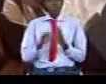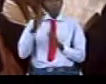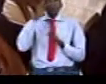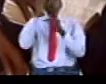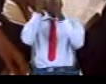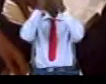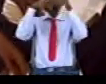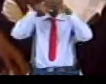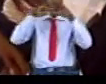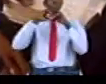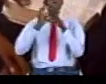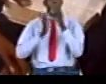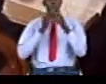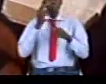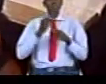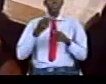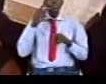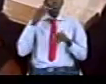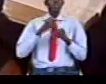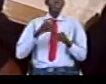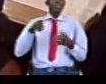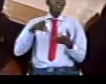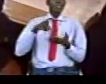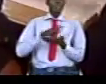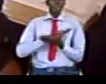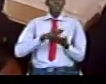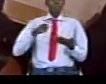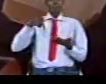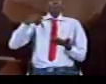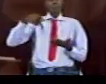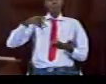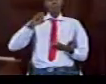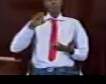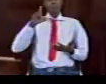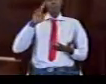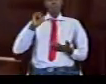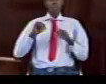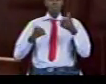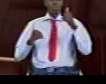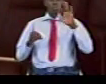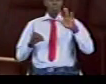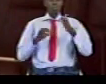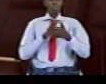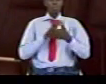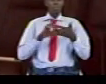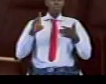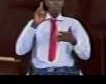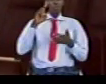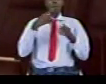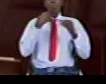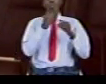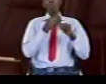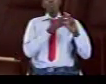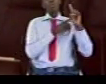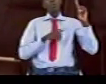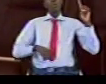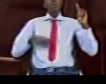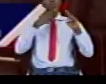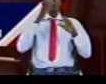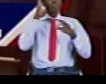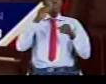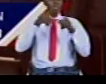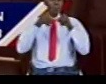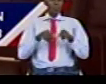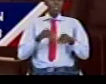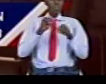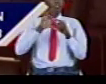name. Look at Psalm 15, Psalm 15 verse 1. Lord, who shall abide in thy tabernacle? Who shall